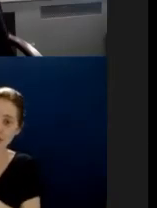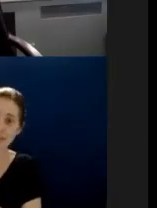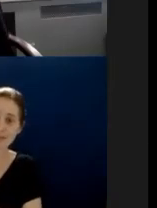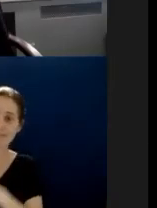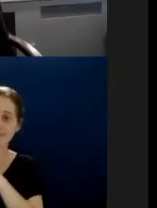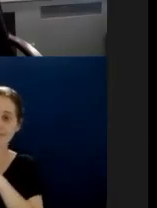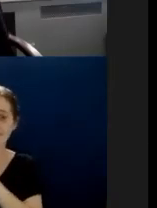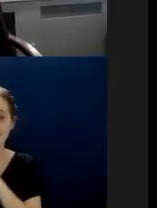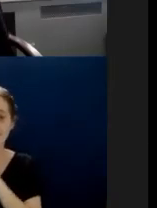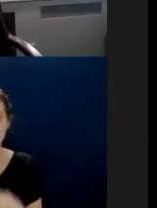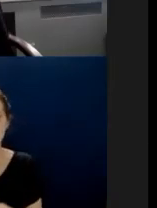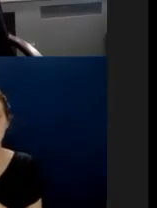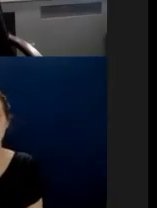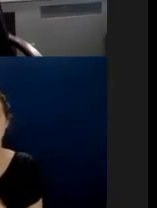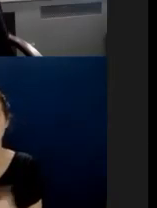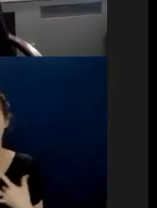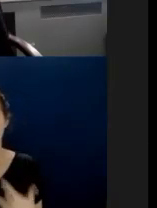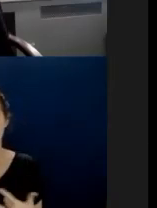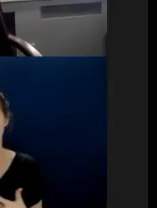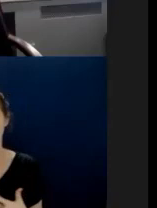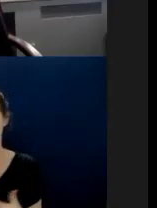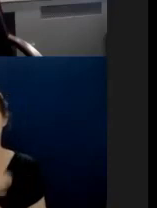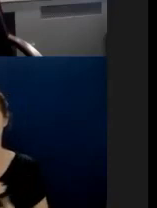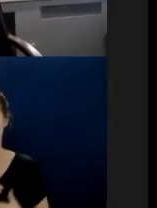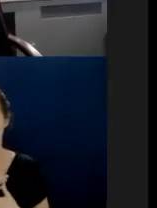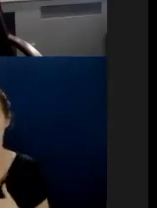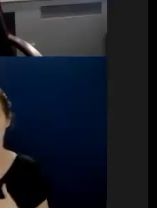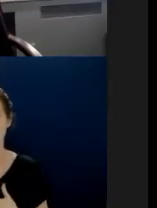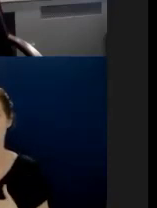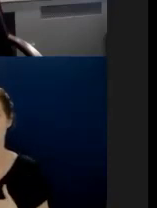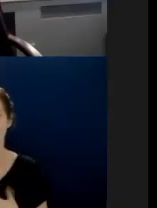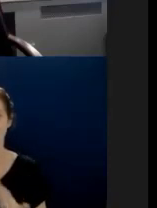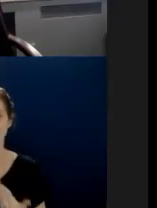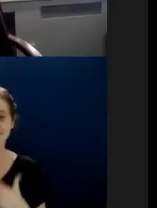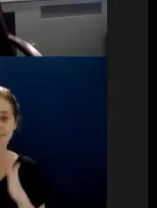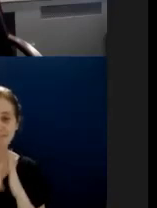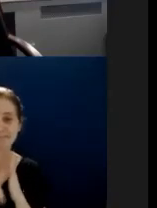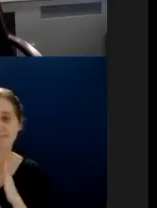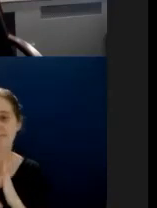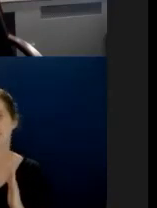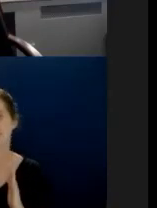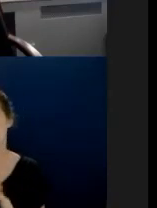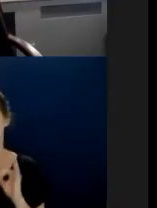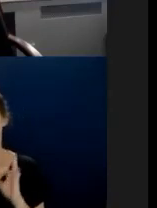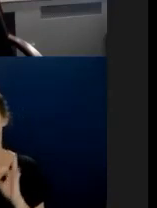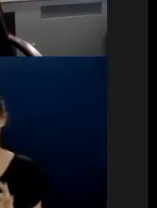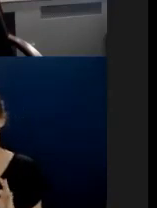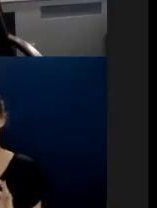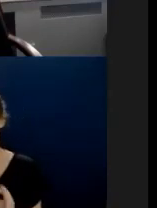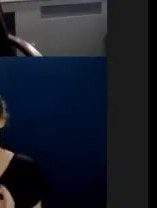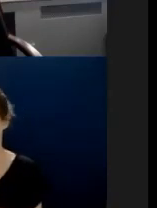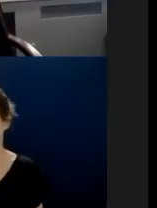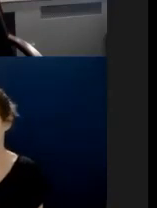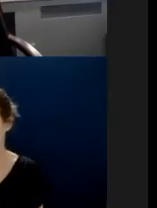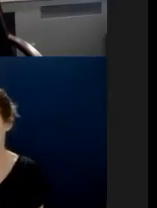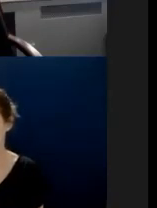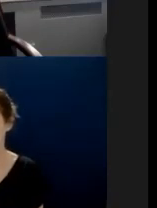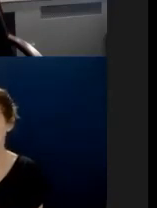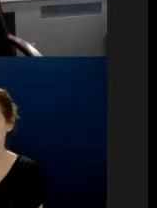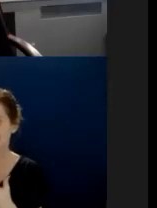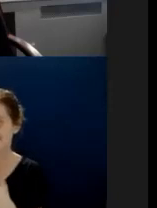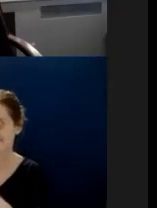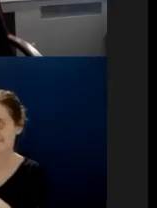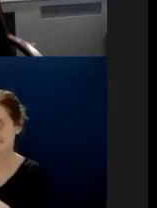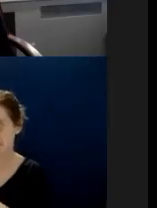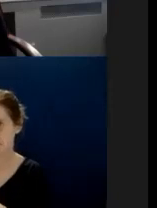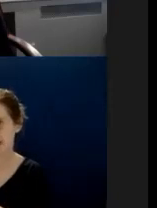So generally, they appreciate our presence and our input. So it's a good idea to just kind of check in with them and